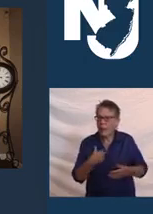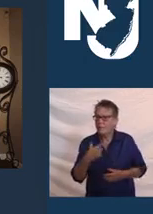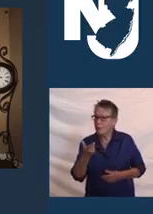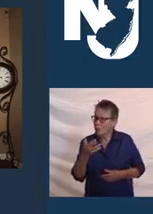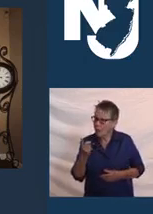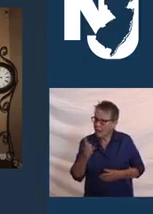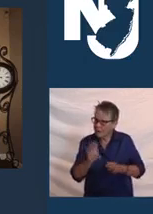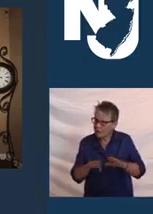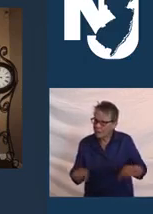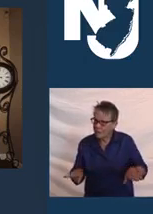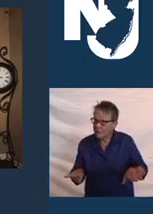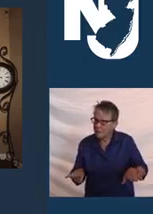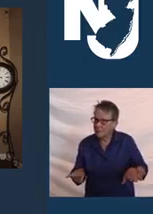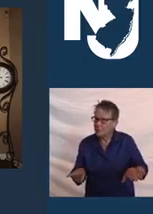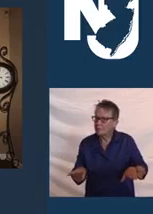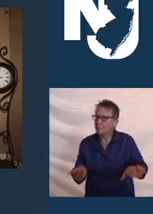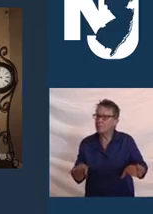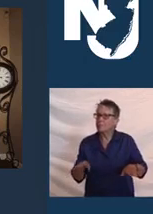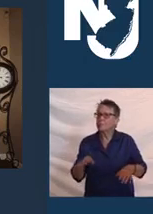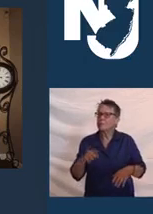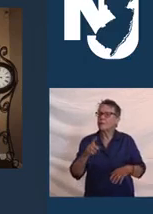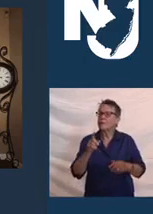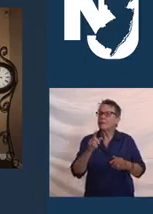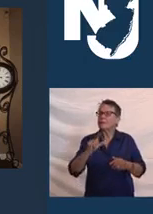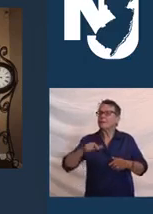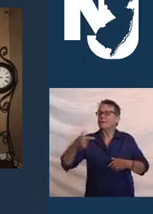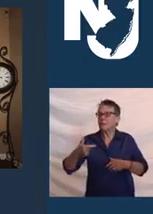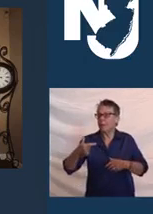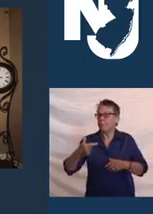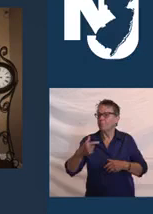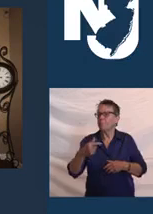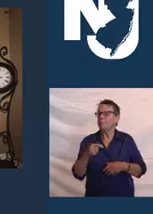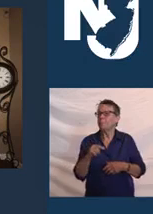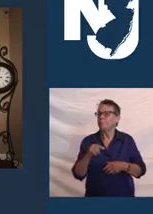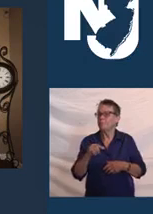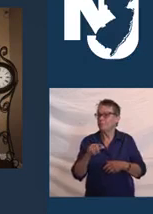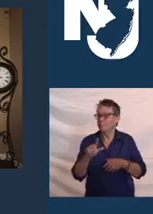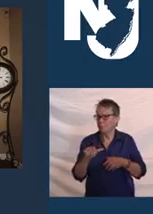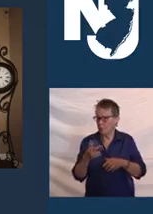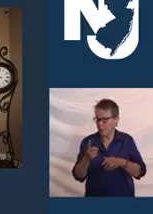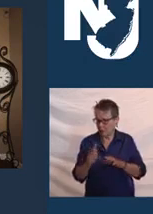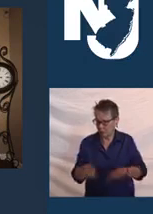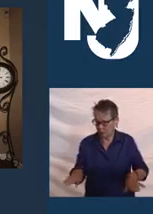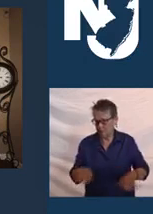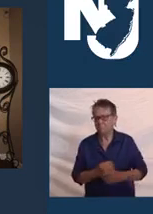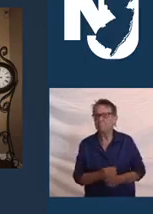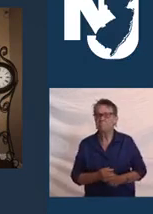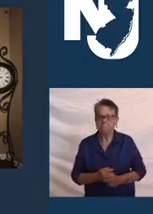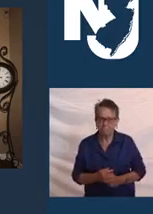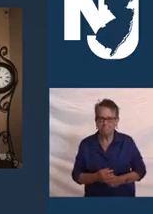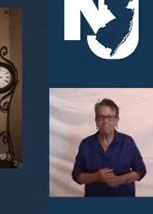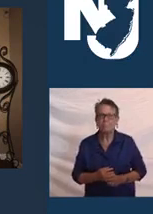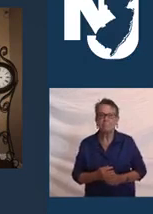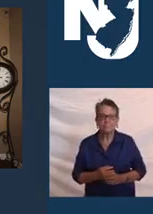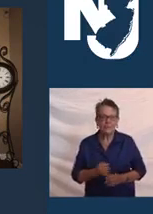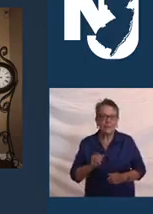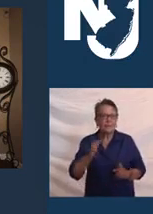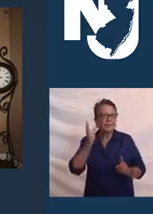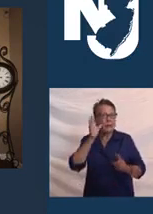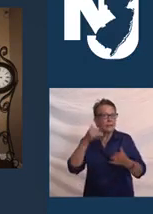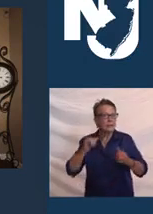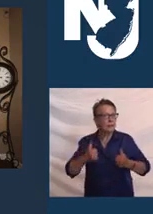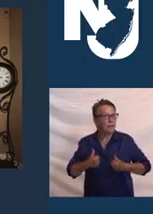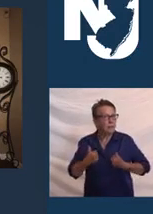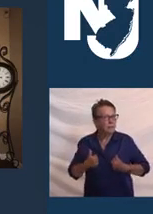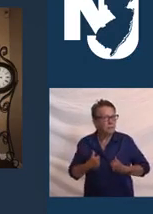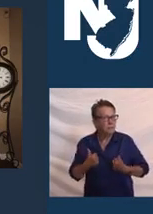and his stepchildren, Eddie and Lauren. He also left behind his father, Anthony Sr. Please keep him in your prayers, and his